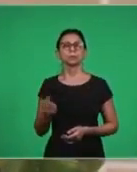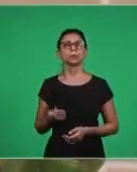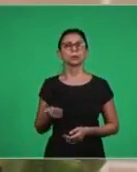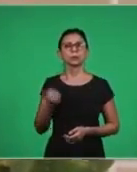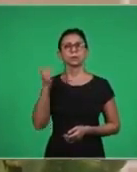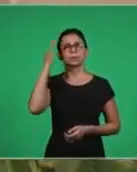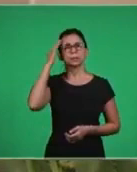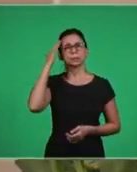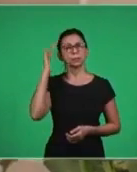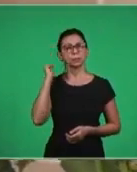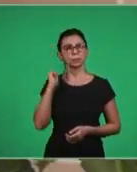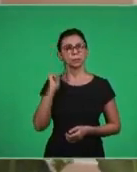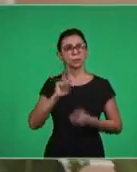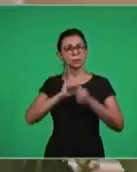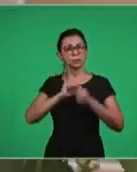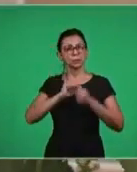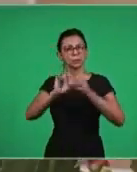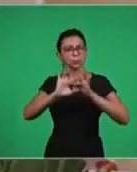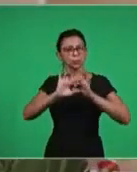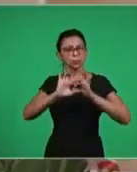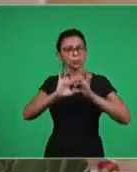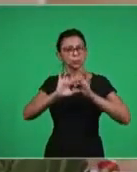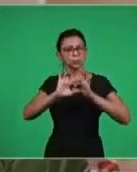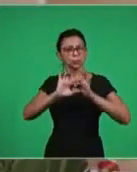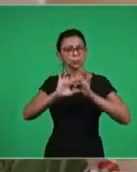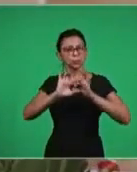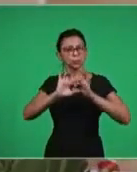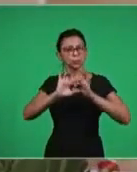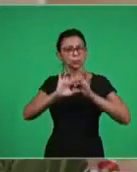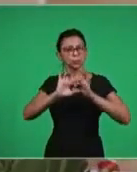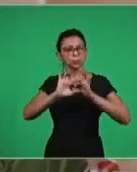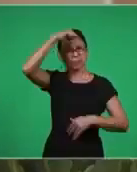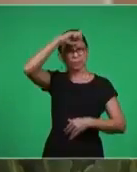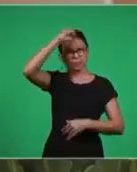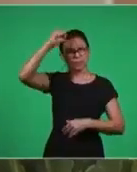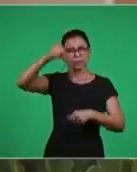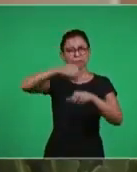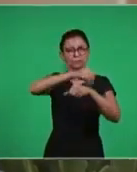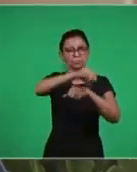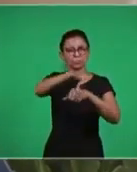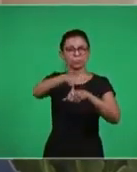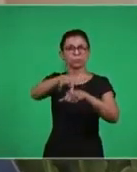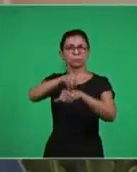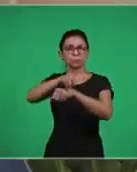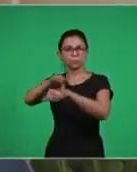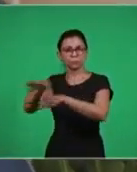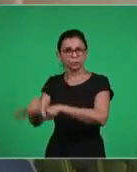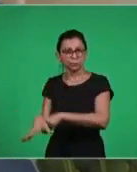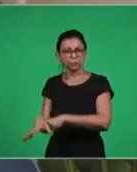that what we understand as the body, we are learning, we are retransmitting.